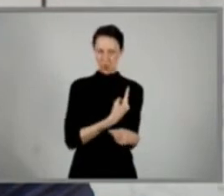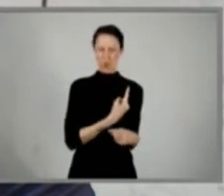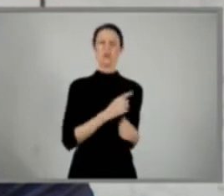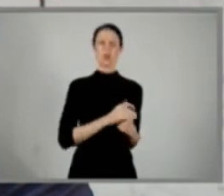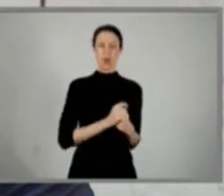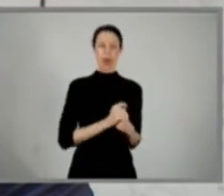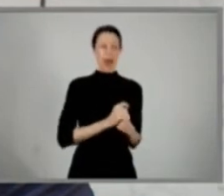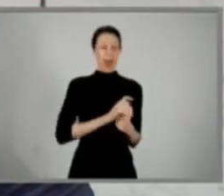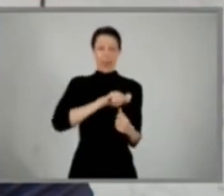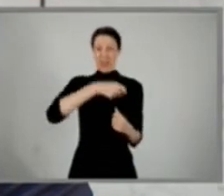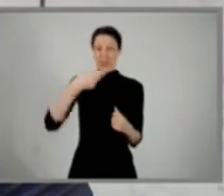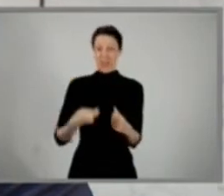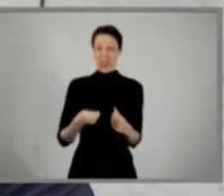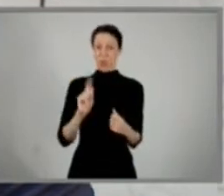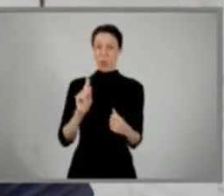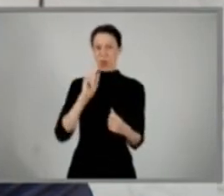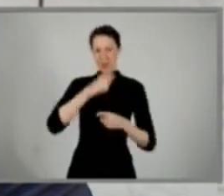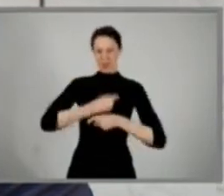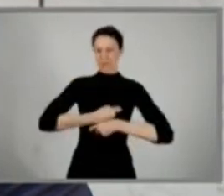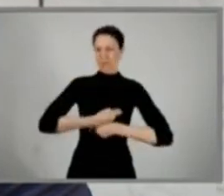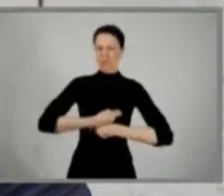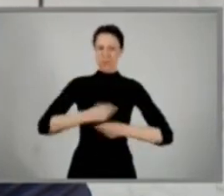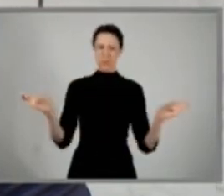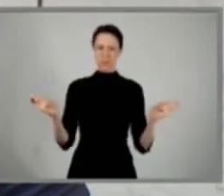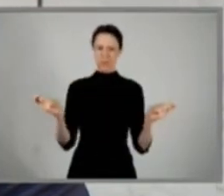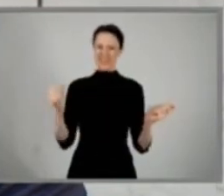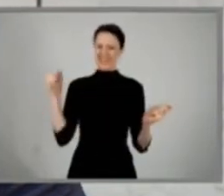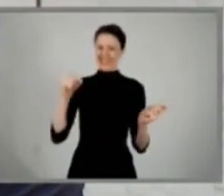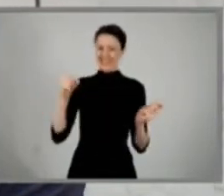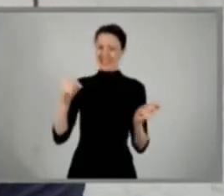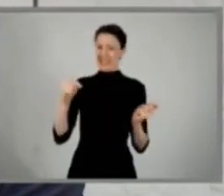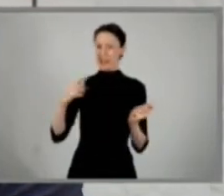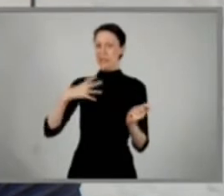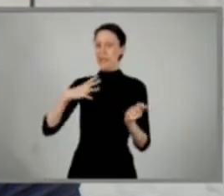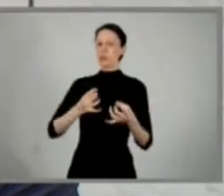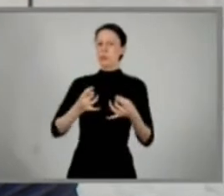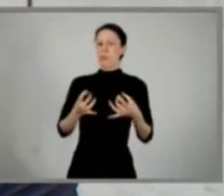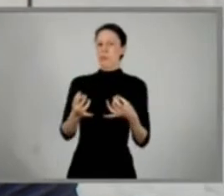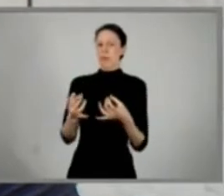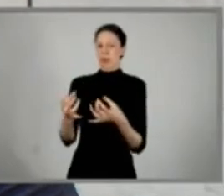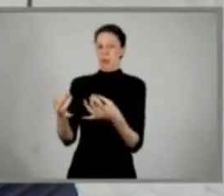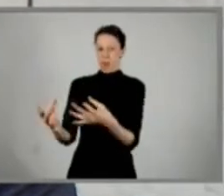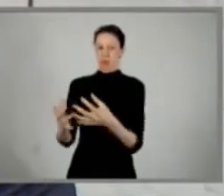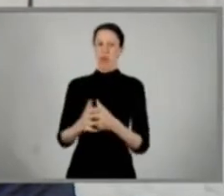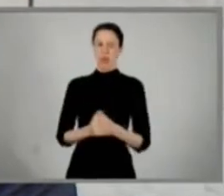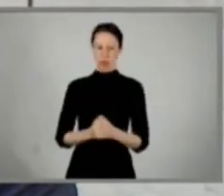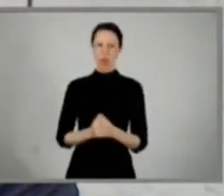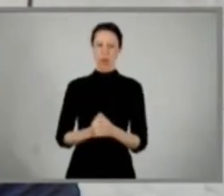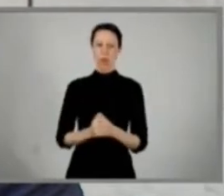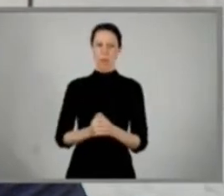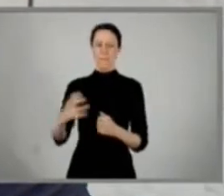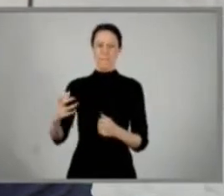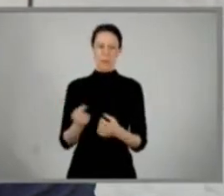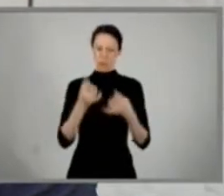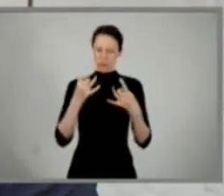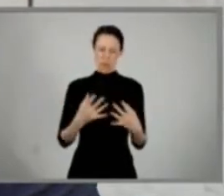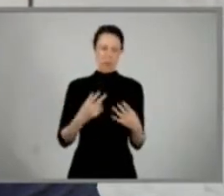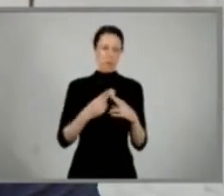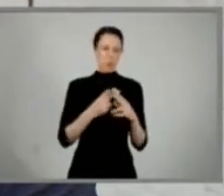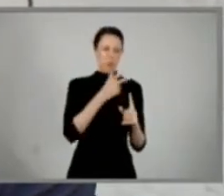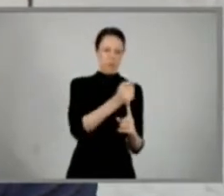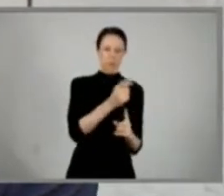able to disseminate and administer those all around the country. And of course that requires the usual support of states and territories and how